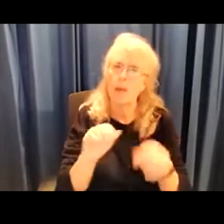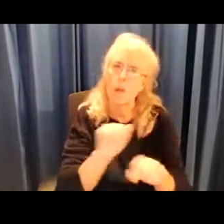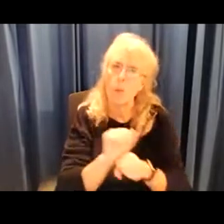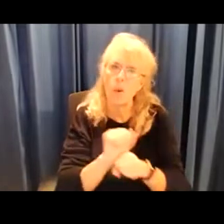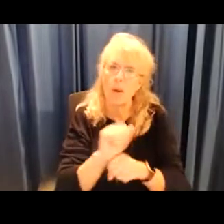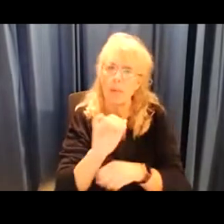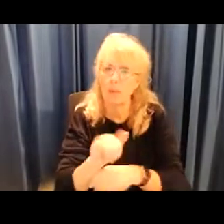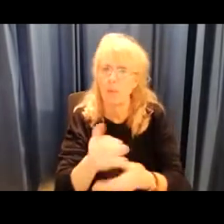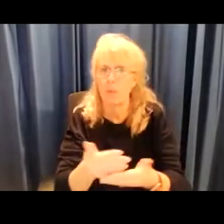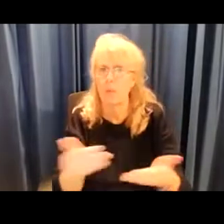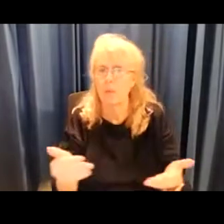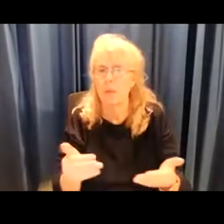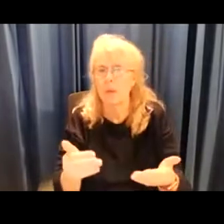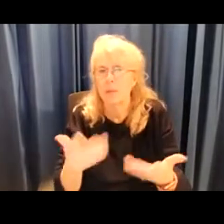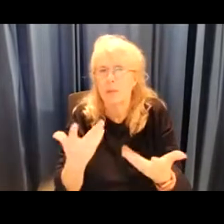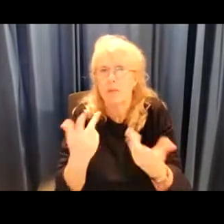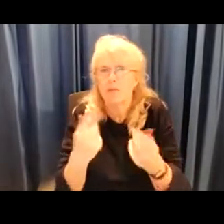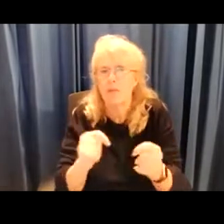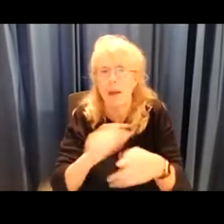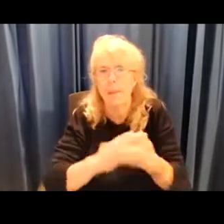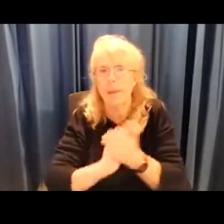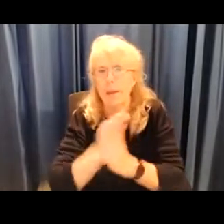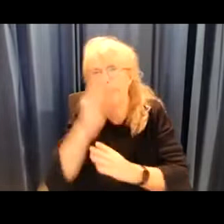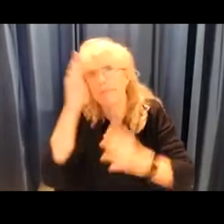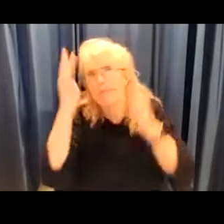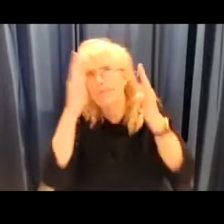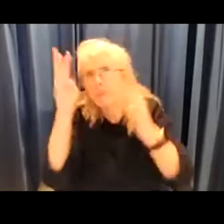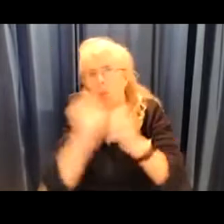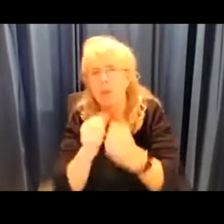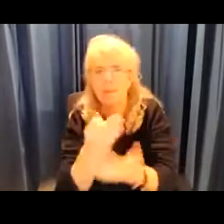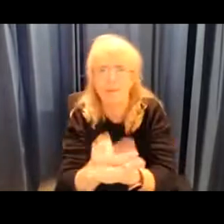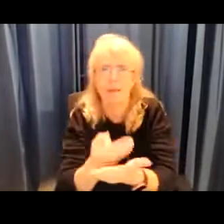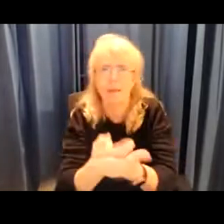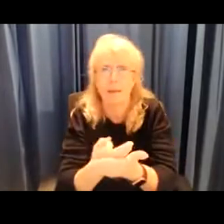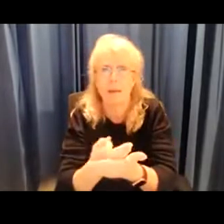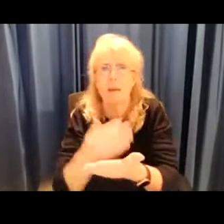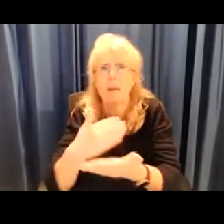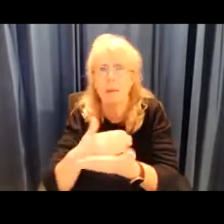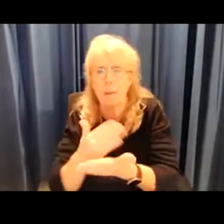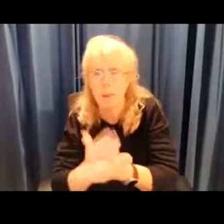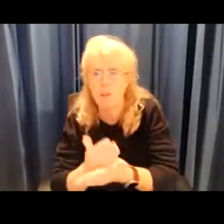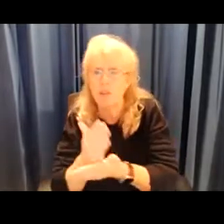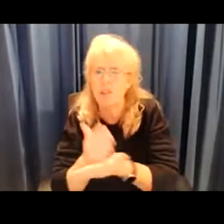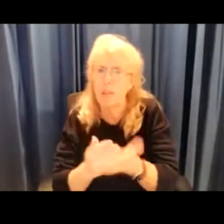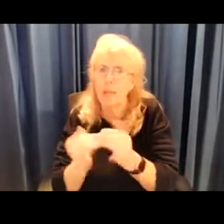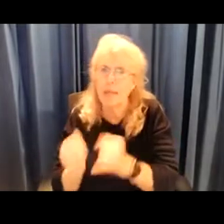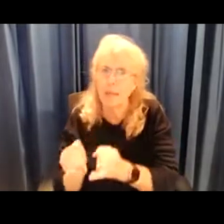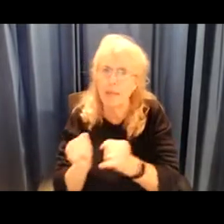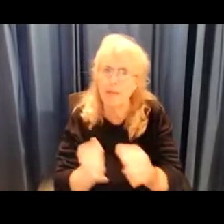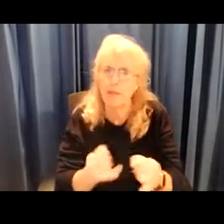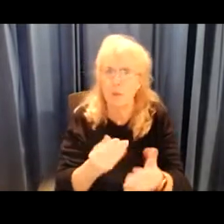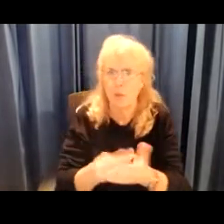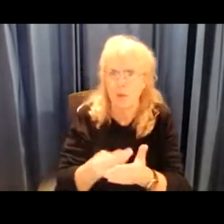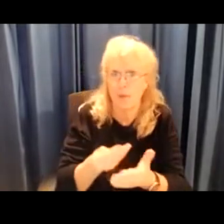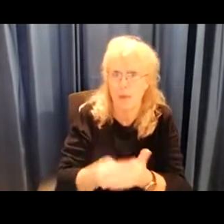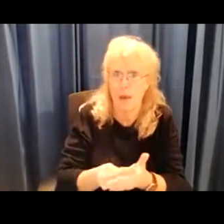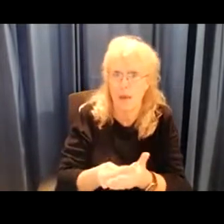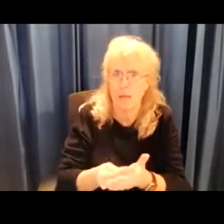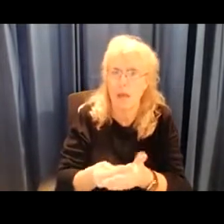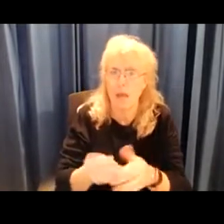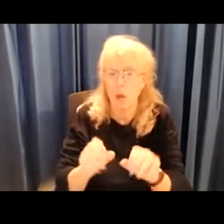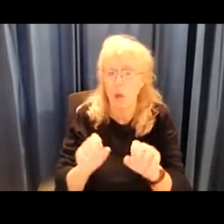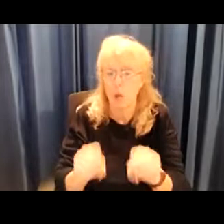get creative with funding in the budget. There's some individual funds that I think could be